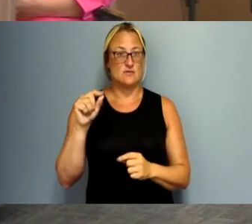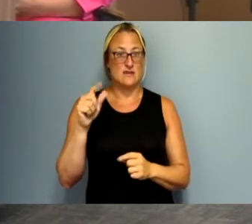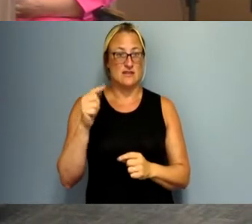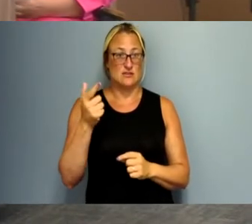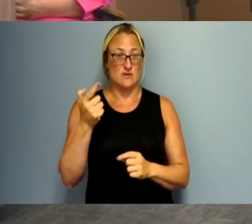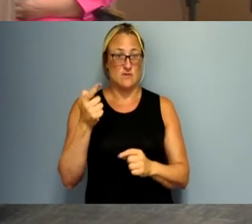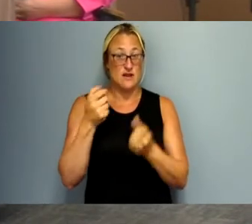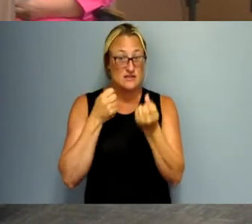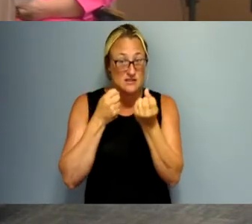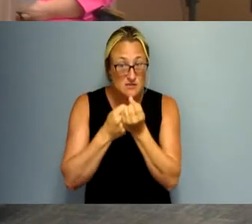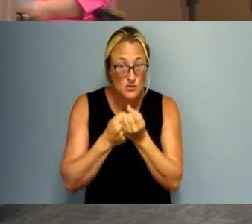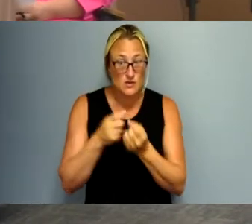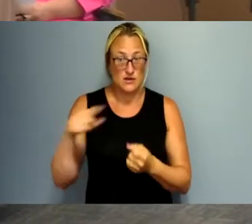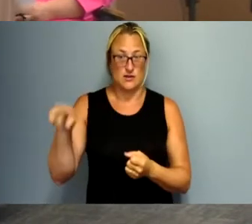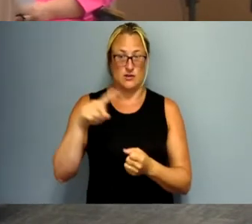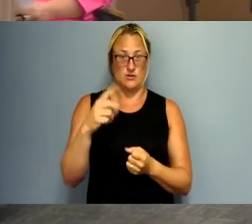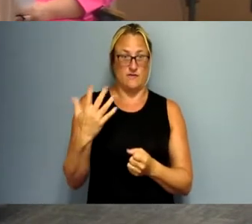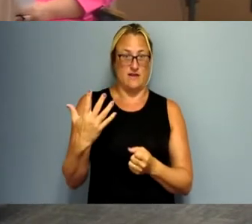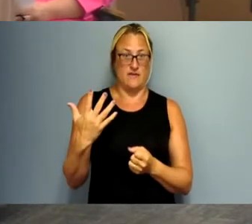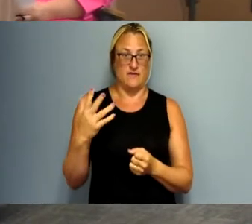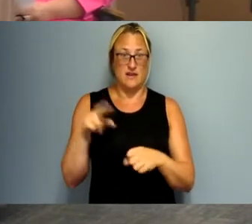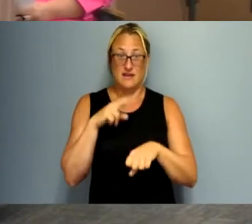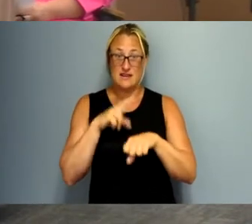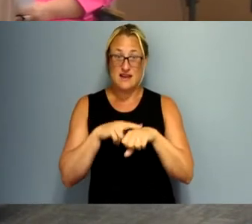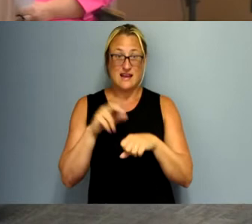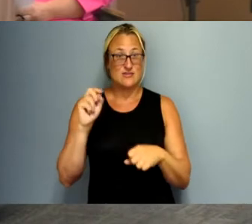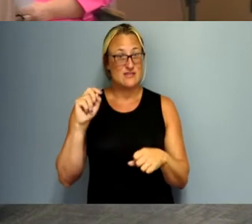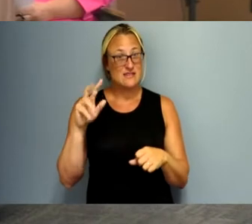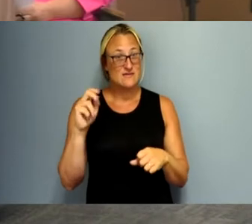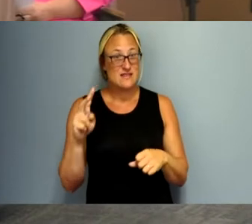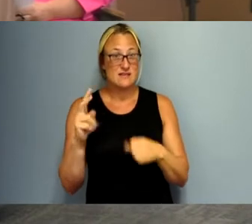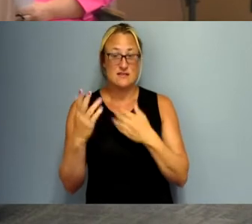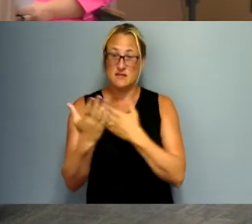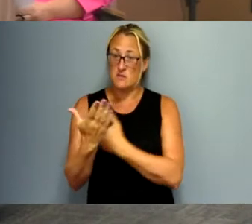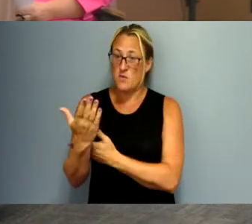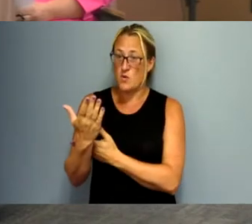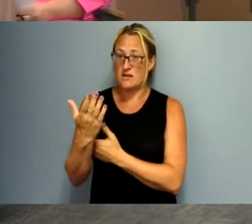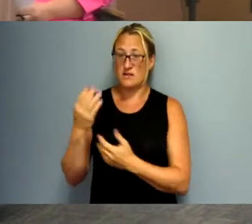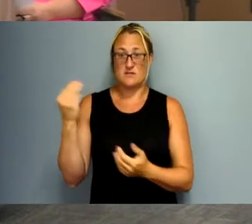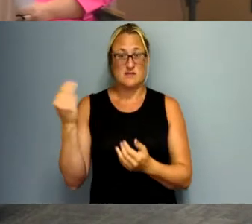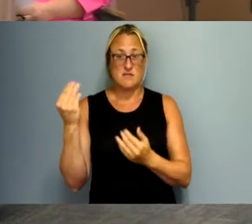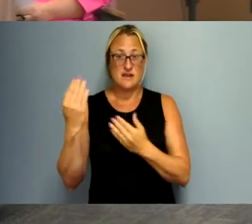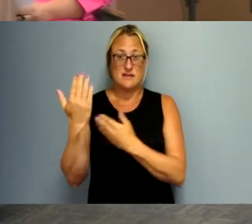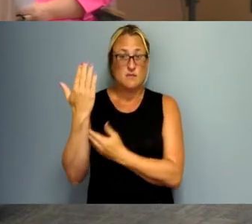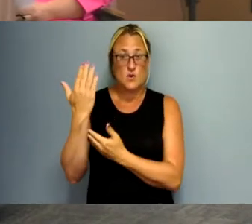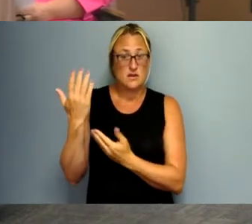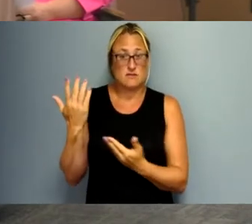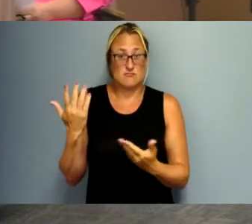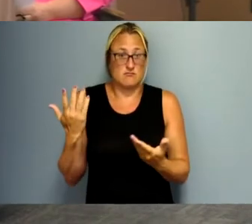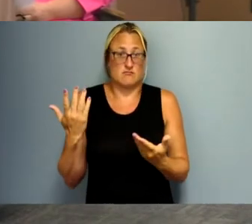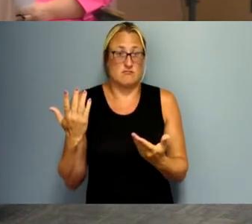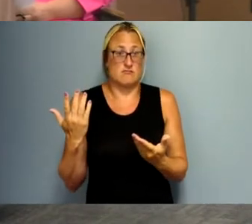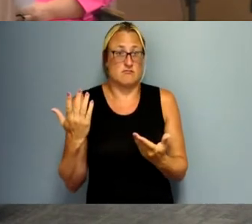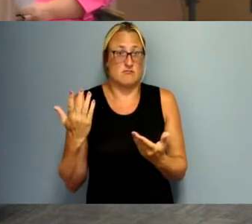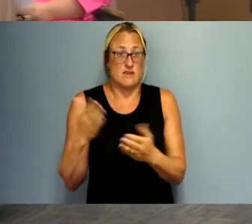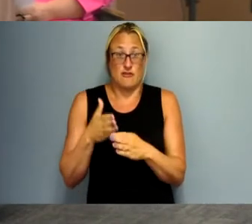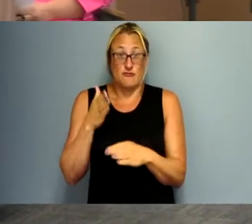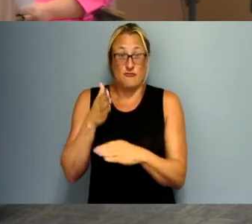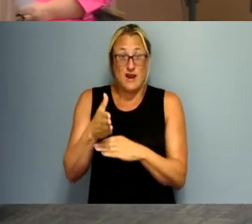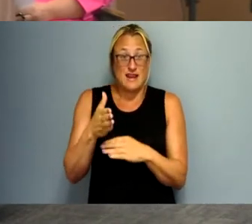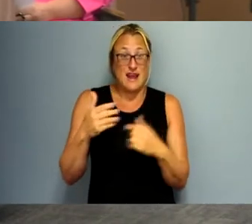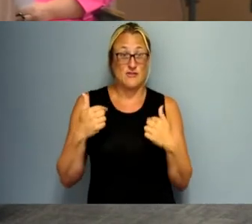of you. National TV in the morning, it was a Monday morning, I think. Right after I went on